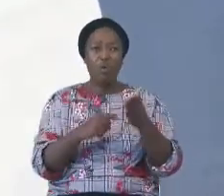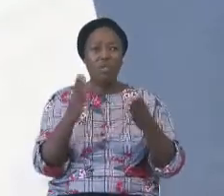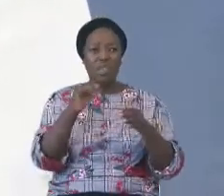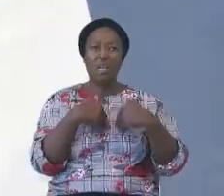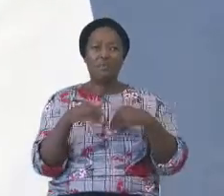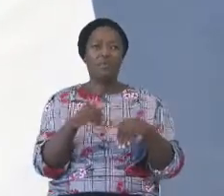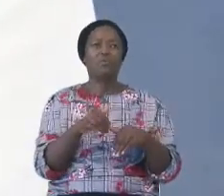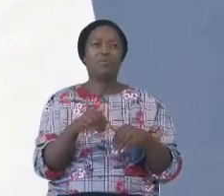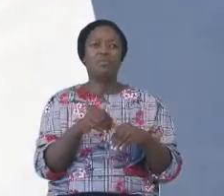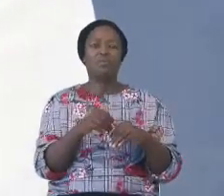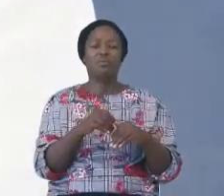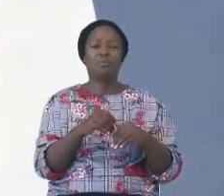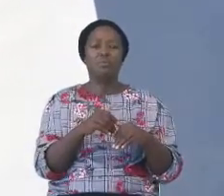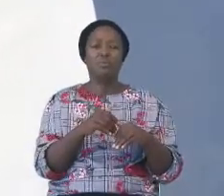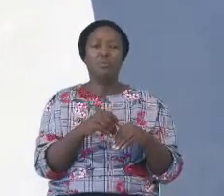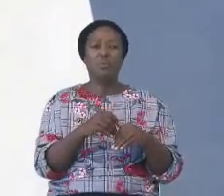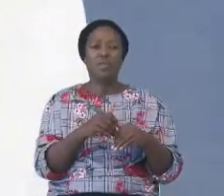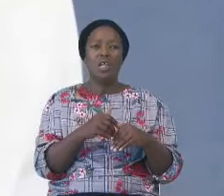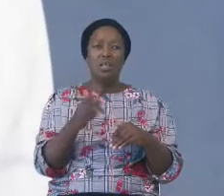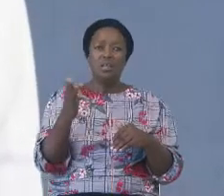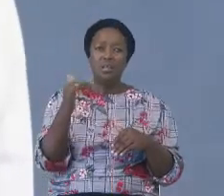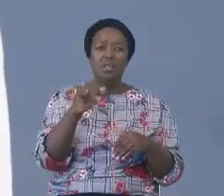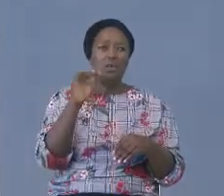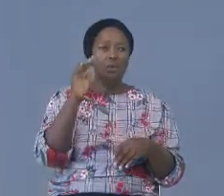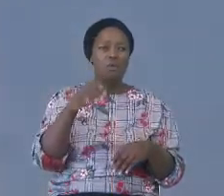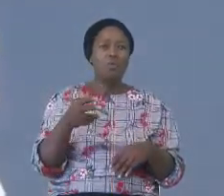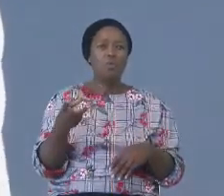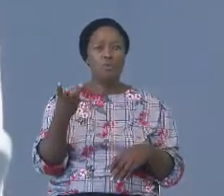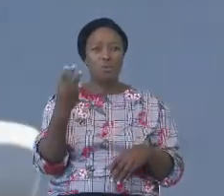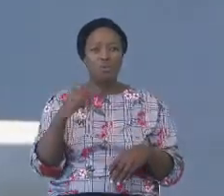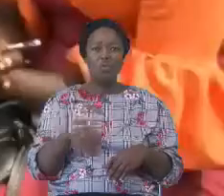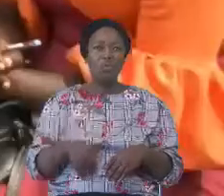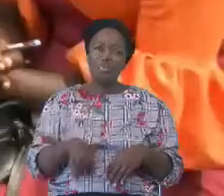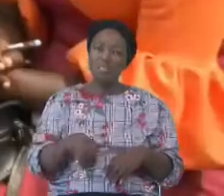they had done what they had done,